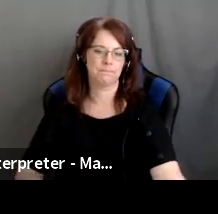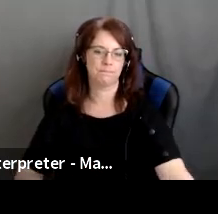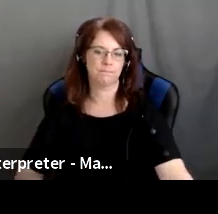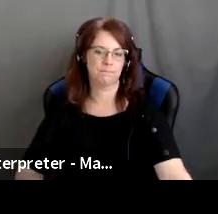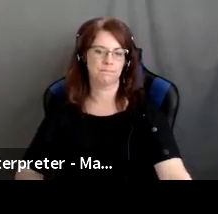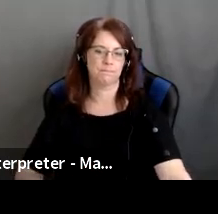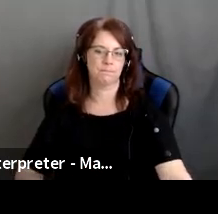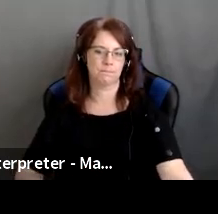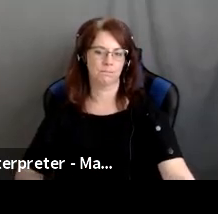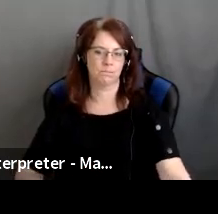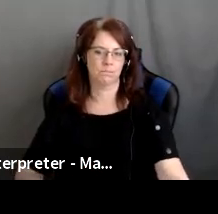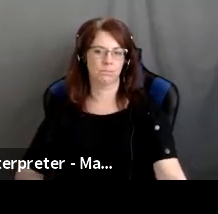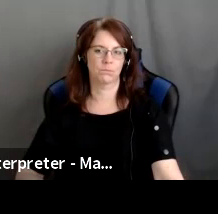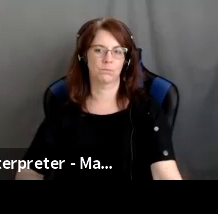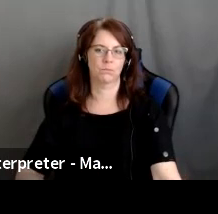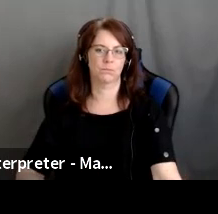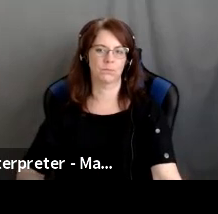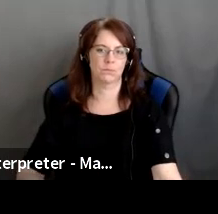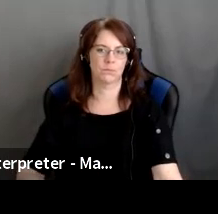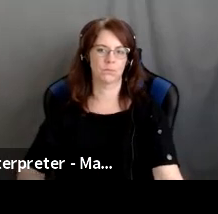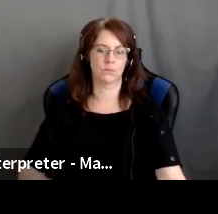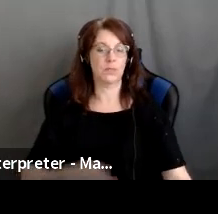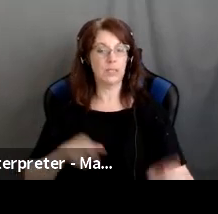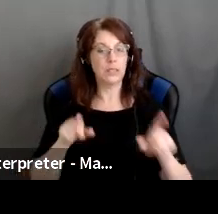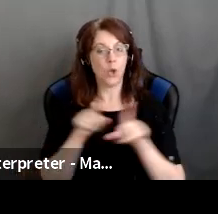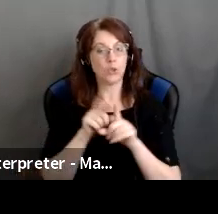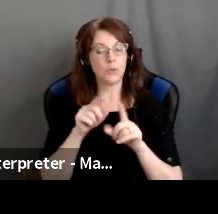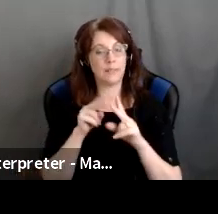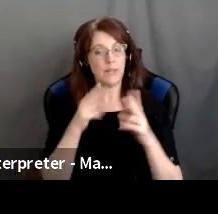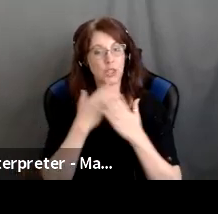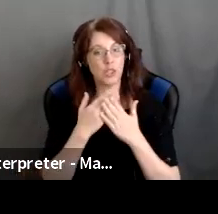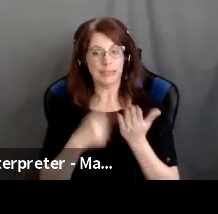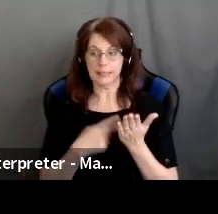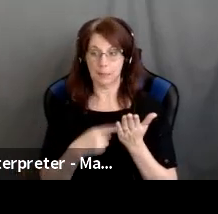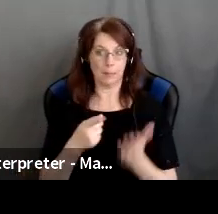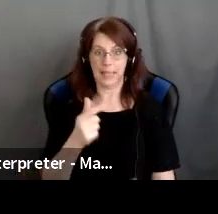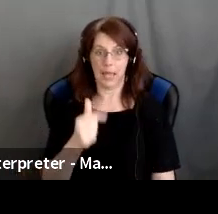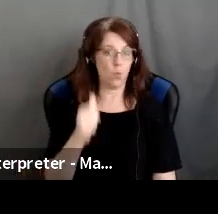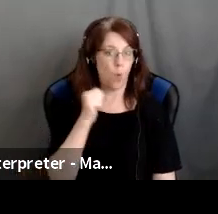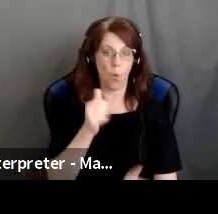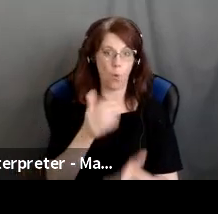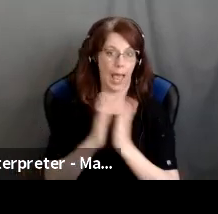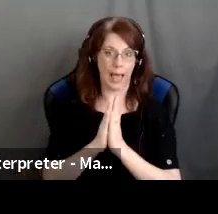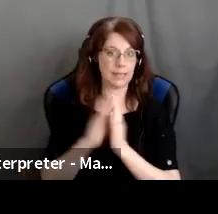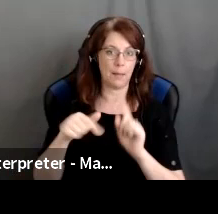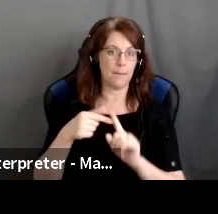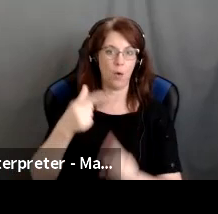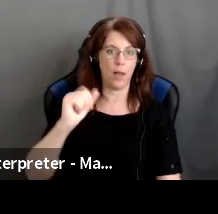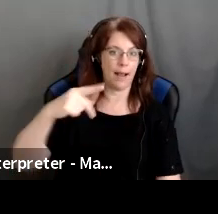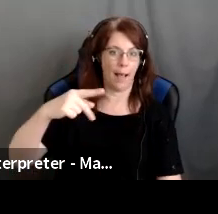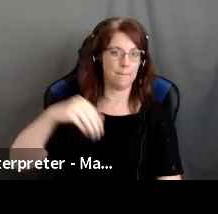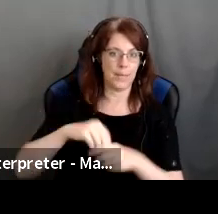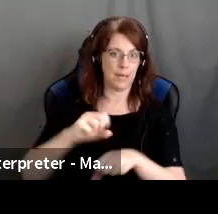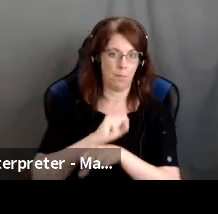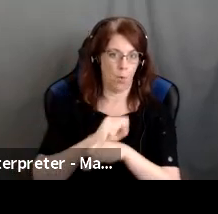So, and also it's very good, and sometimes they won't ask you about your gap in employment, and actually